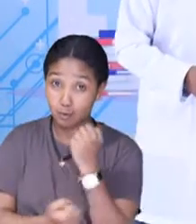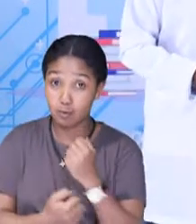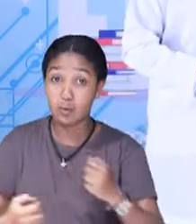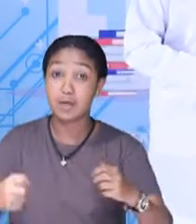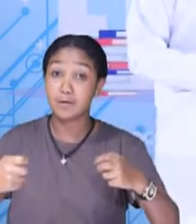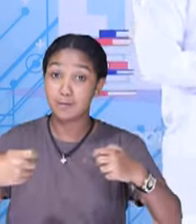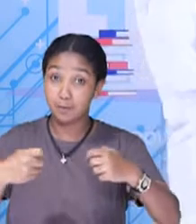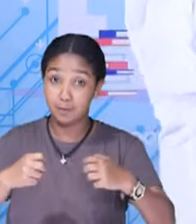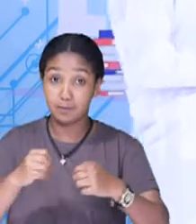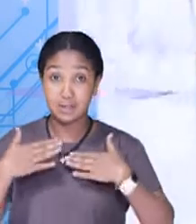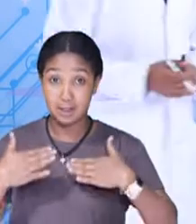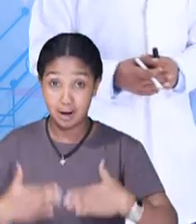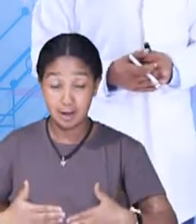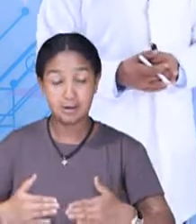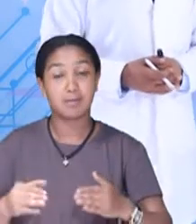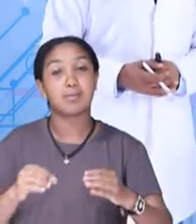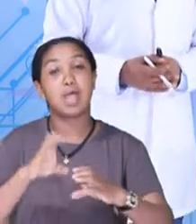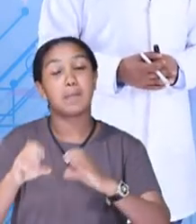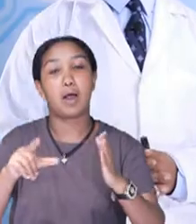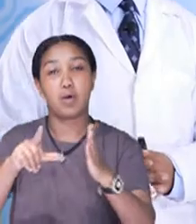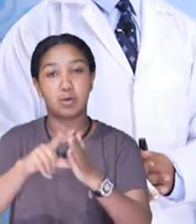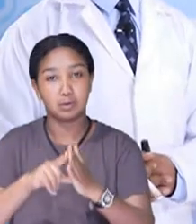physical and chemical laws.